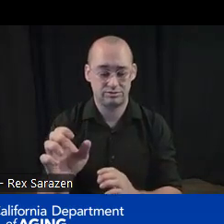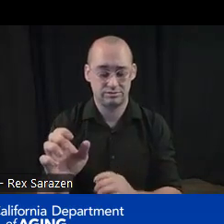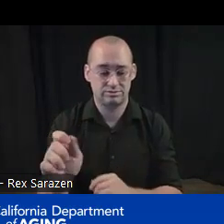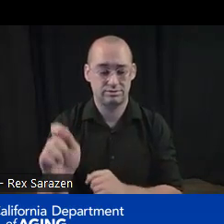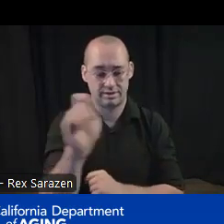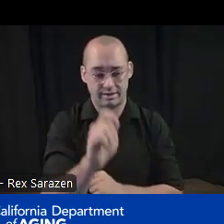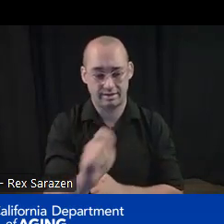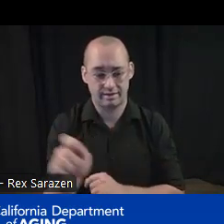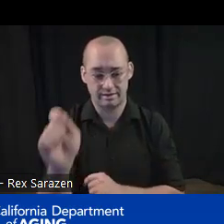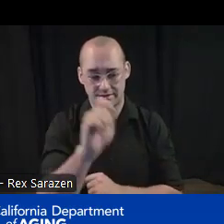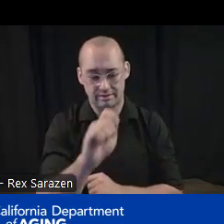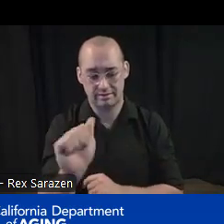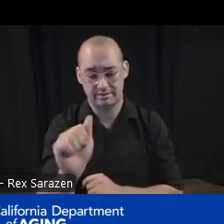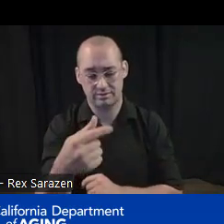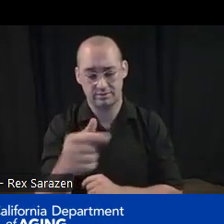E-N-G-A-G-E,